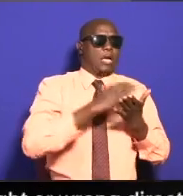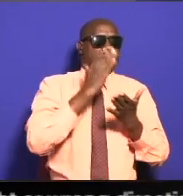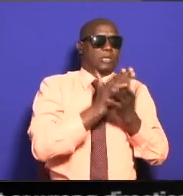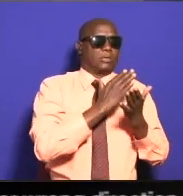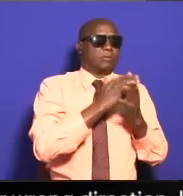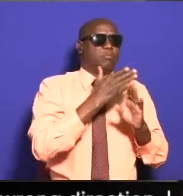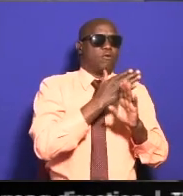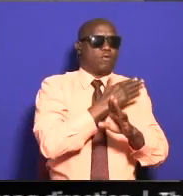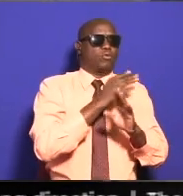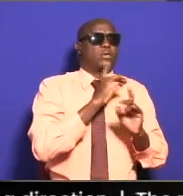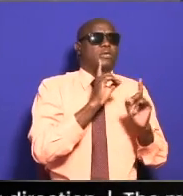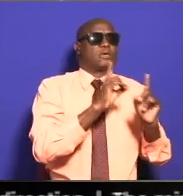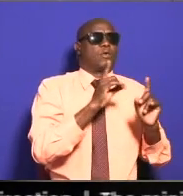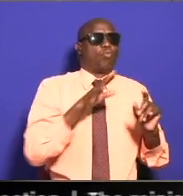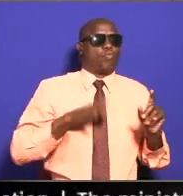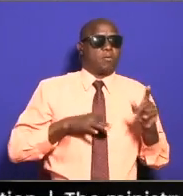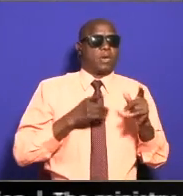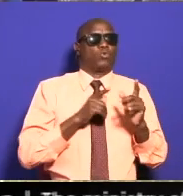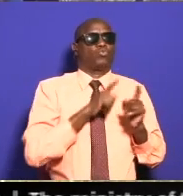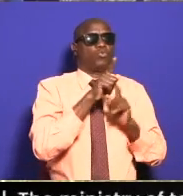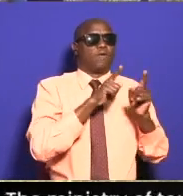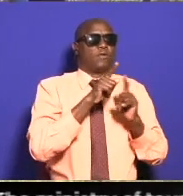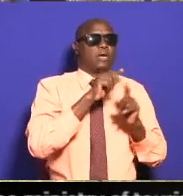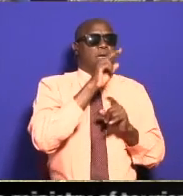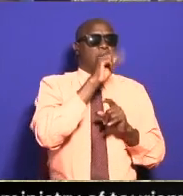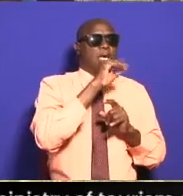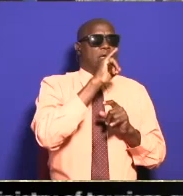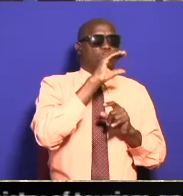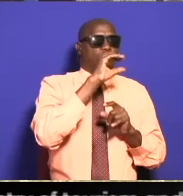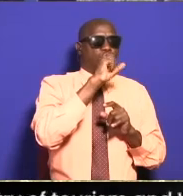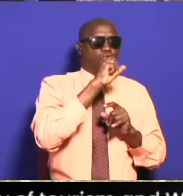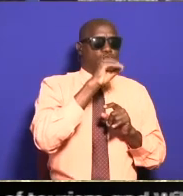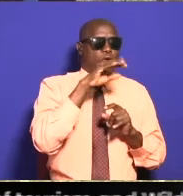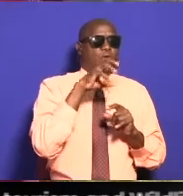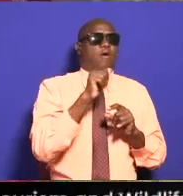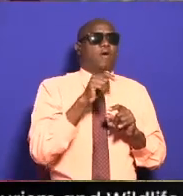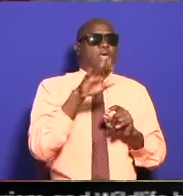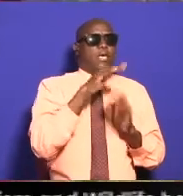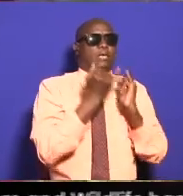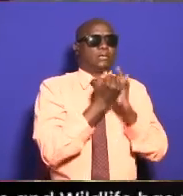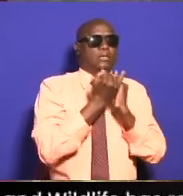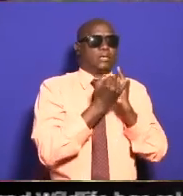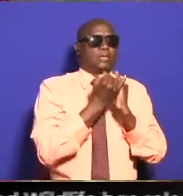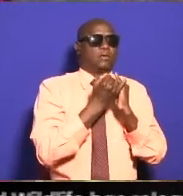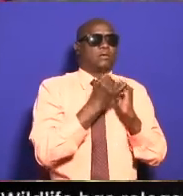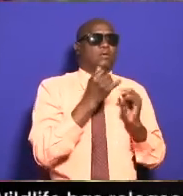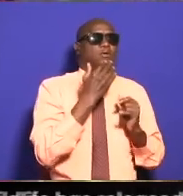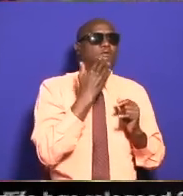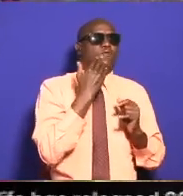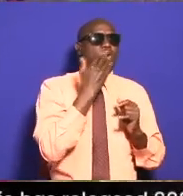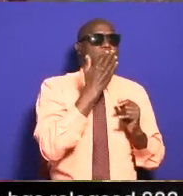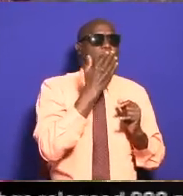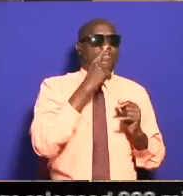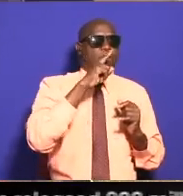the women had traveled to Naisoya area in Narok North on Saturday, carrying over 400,000 shillings to